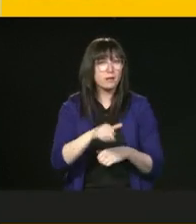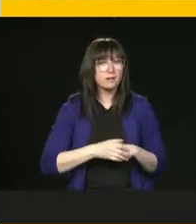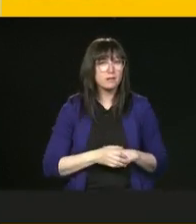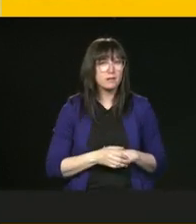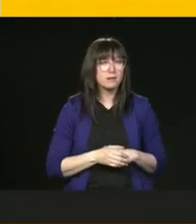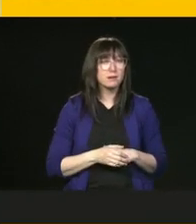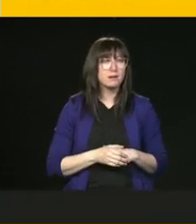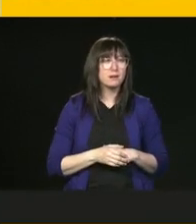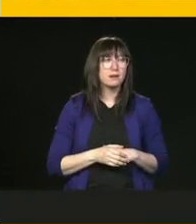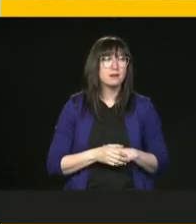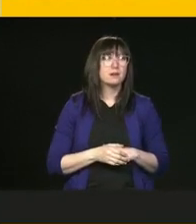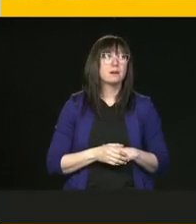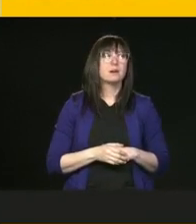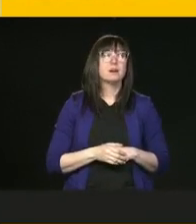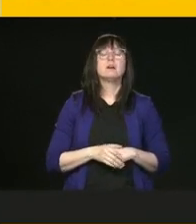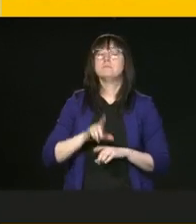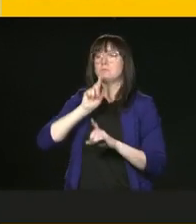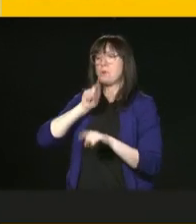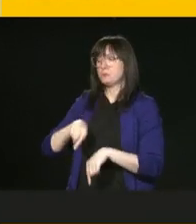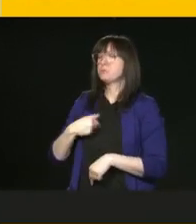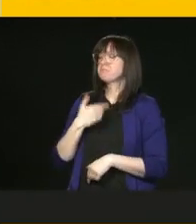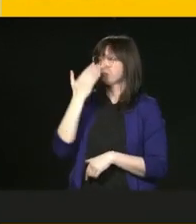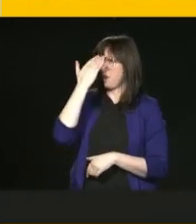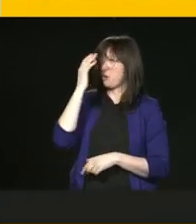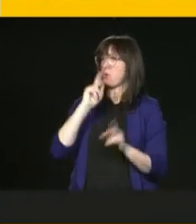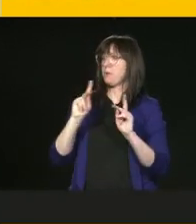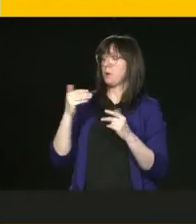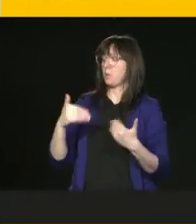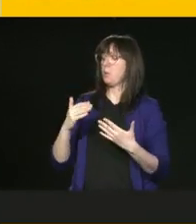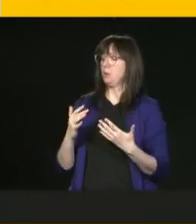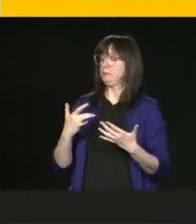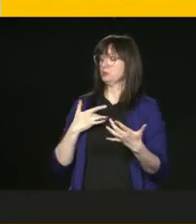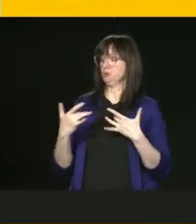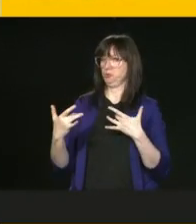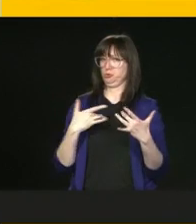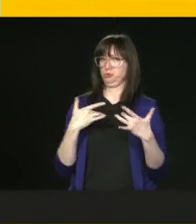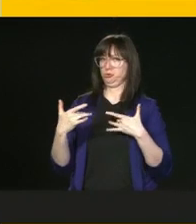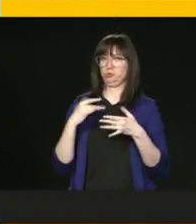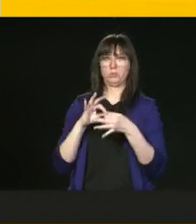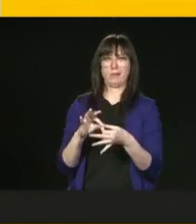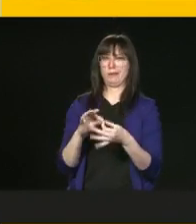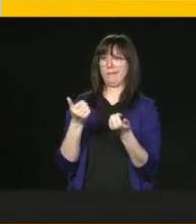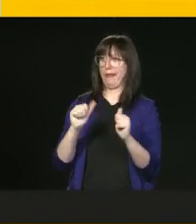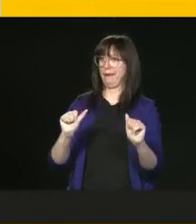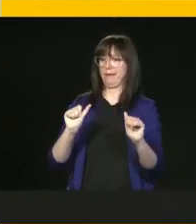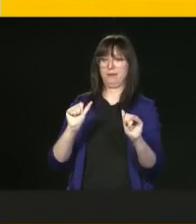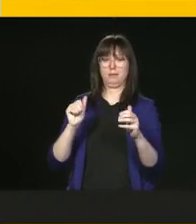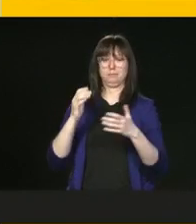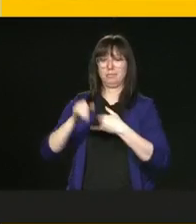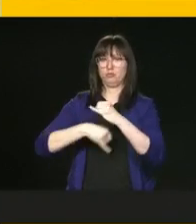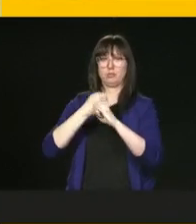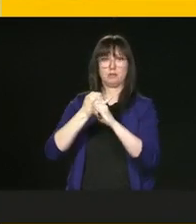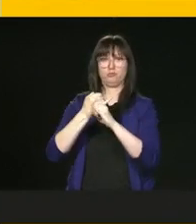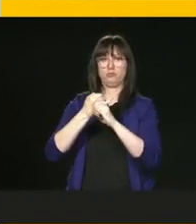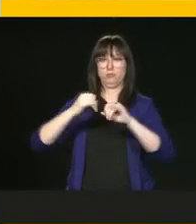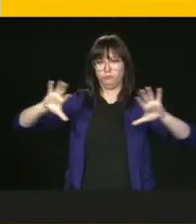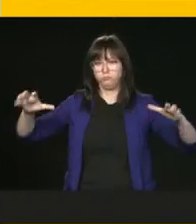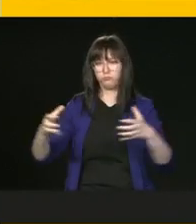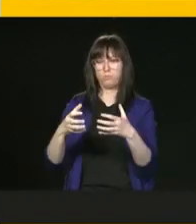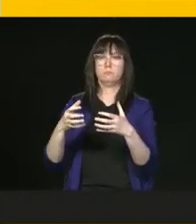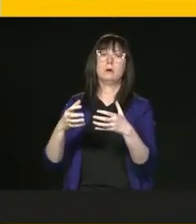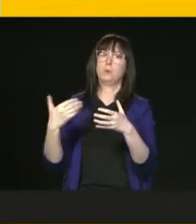know that there are many concerns out there about any international gathering, and we